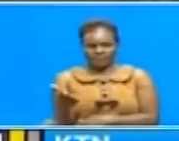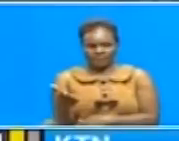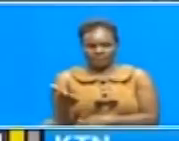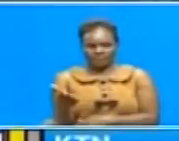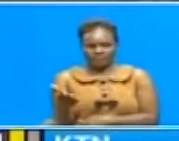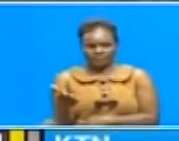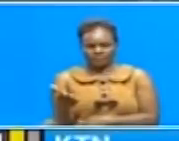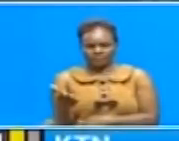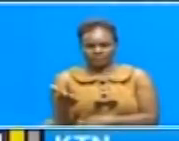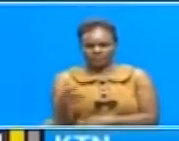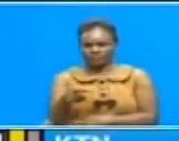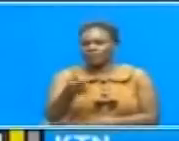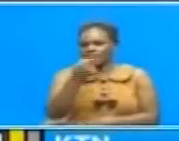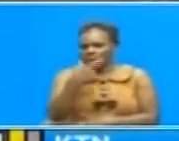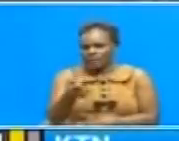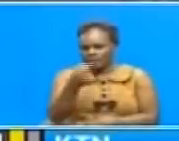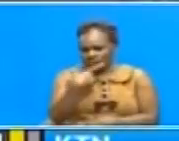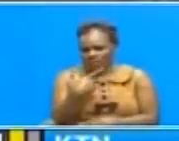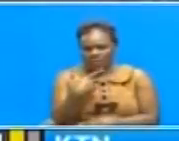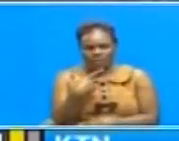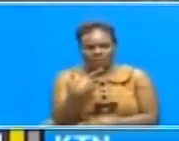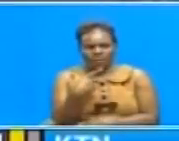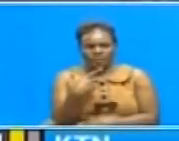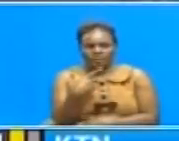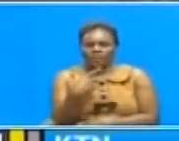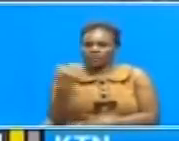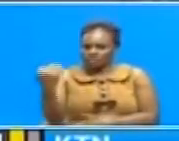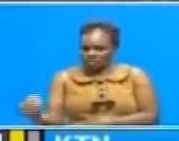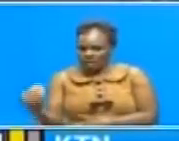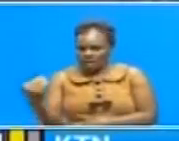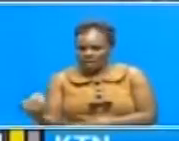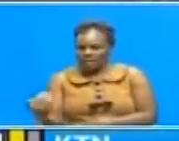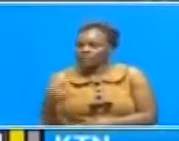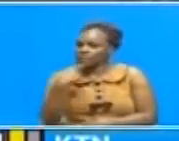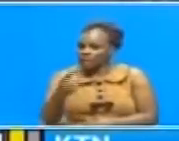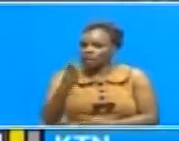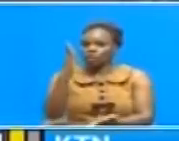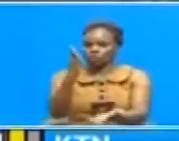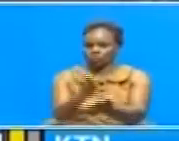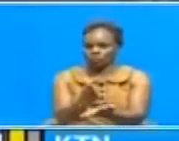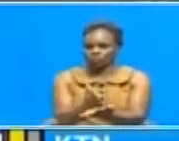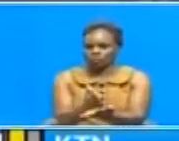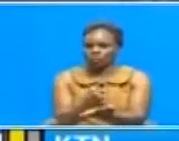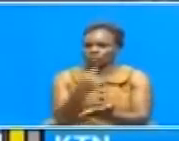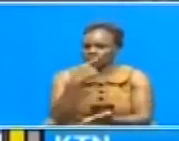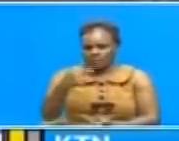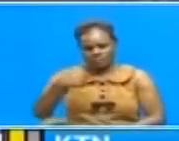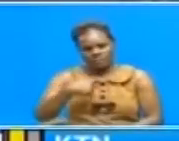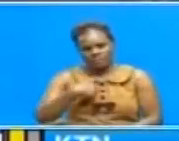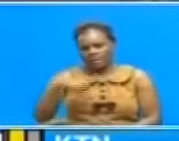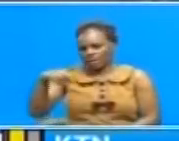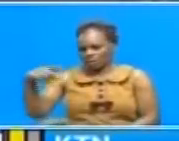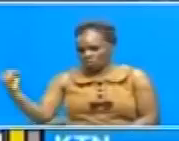hiyo. Akameza dawa nyingi. Ilifika mahali mtoto alikuja akaongea ukweli. Akaniambia mimi